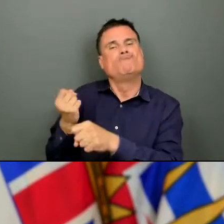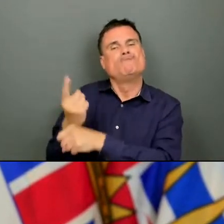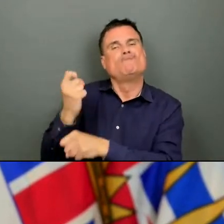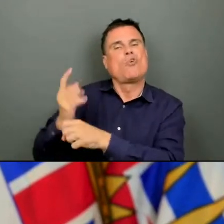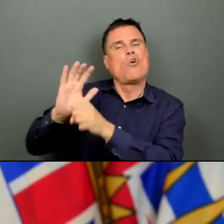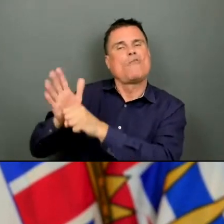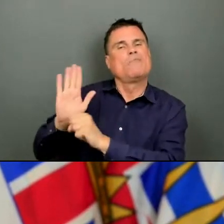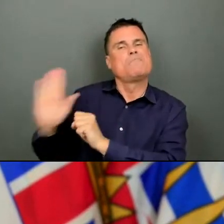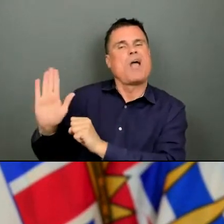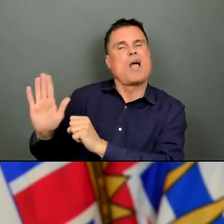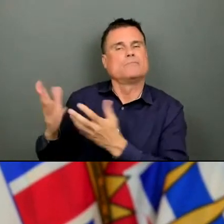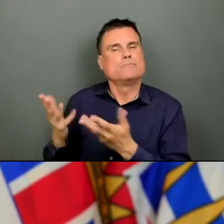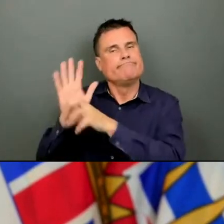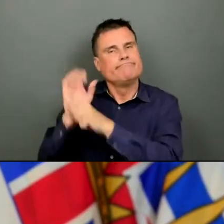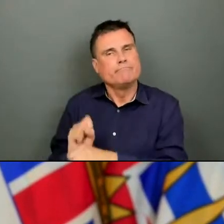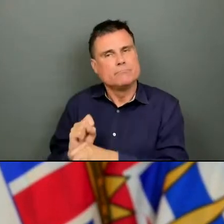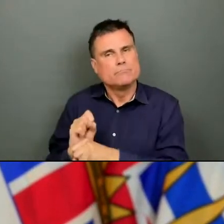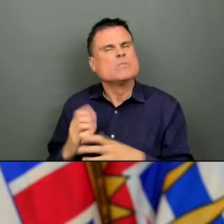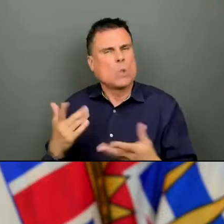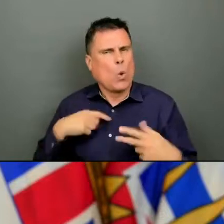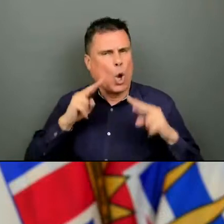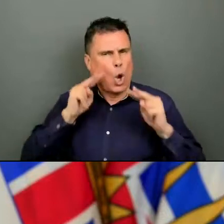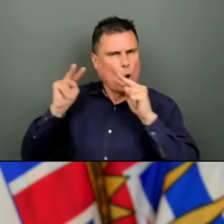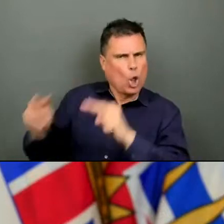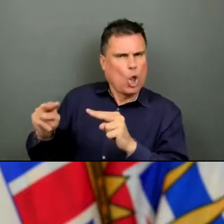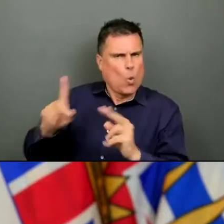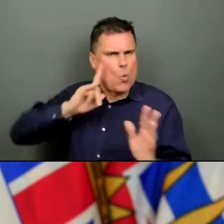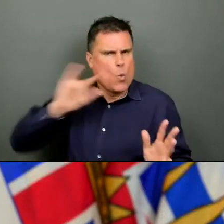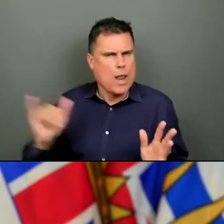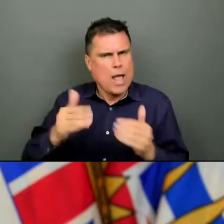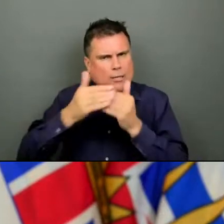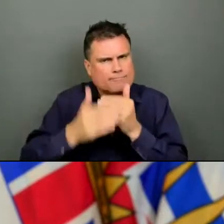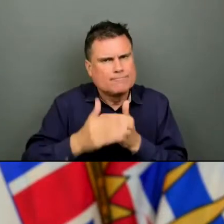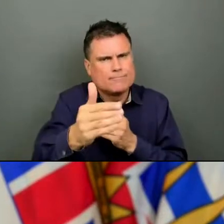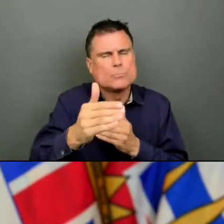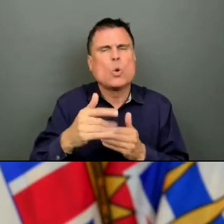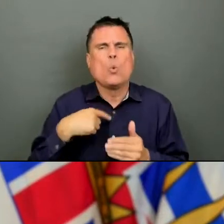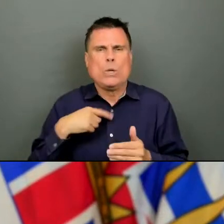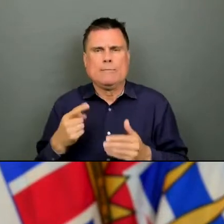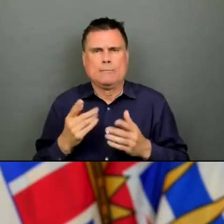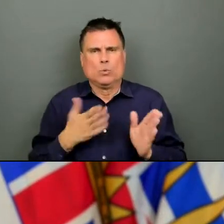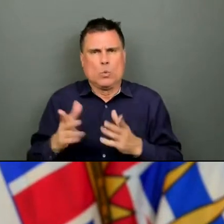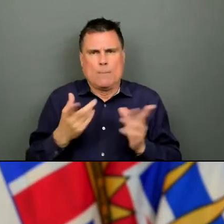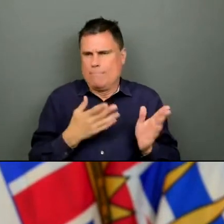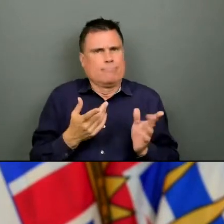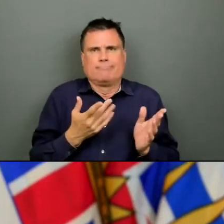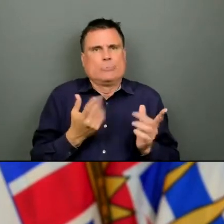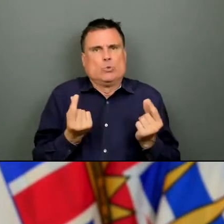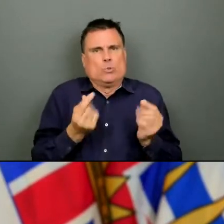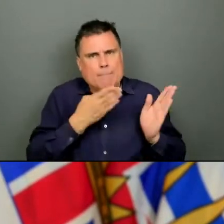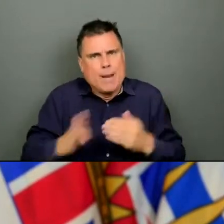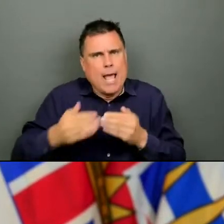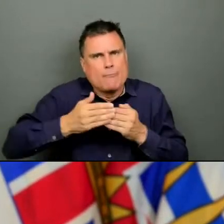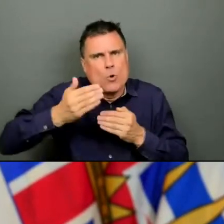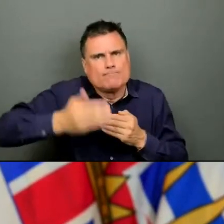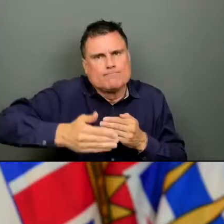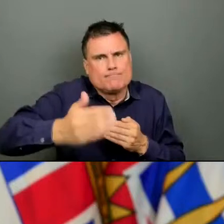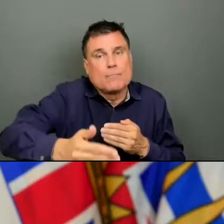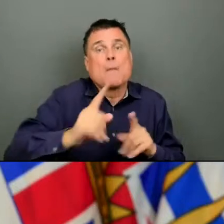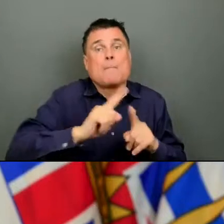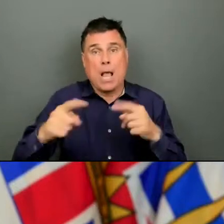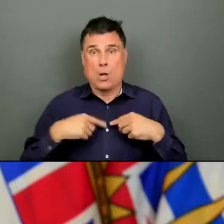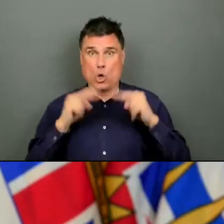will be built into the next phases of our restart program. But we don't believe, given that what we have seen